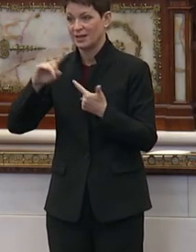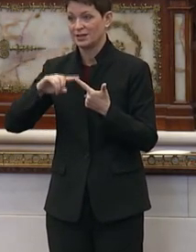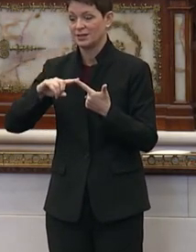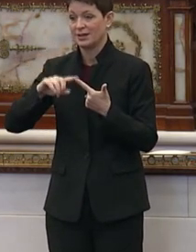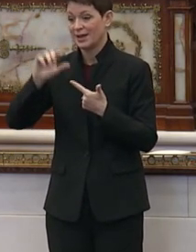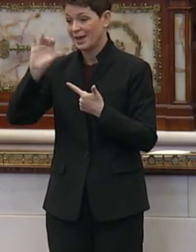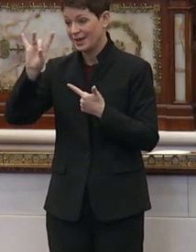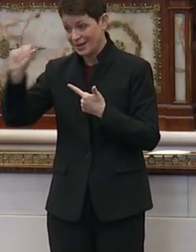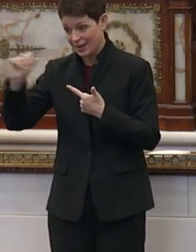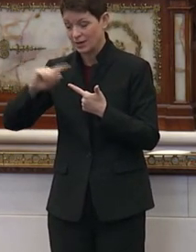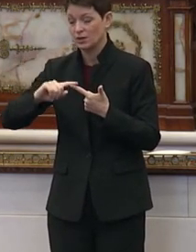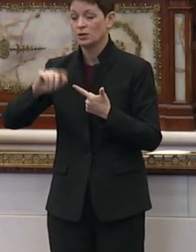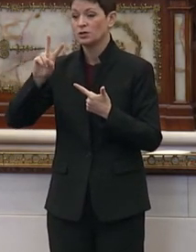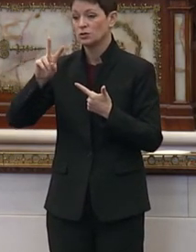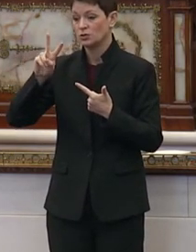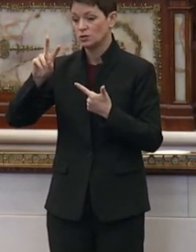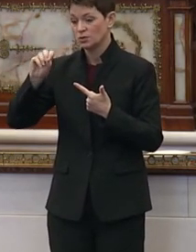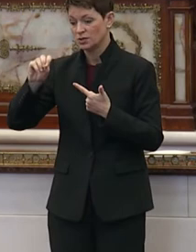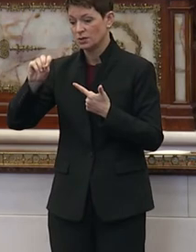210778AA,